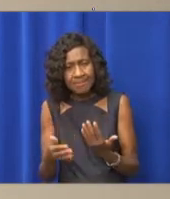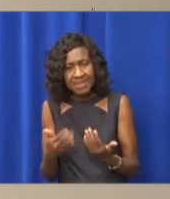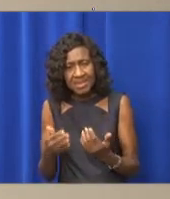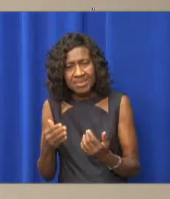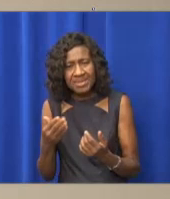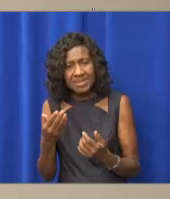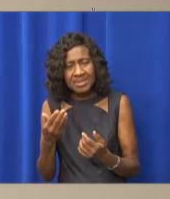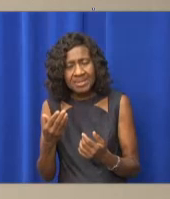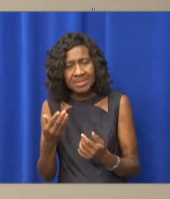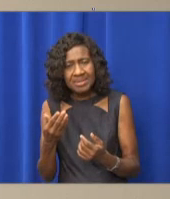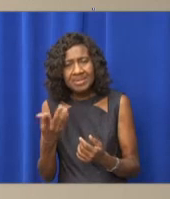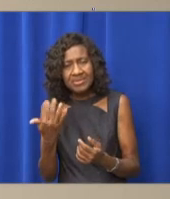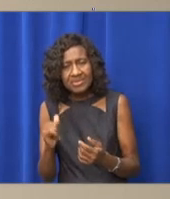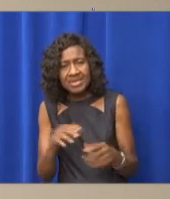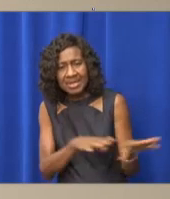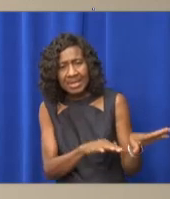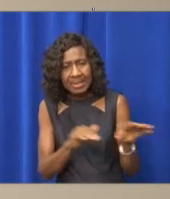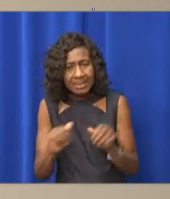at the district clinics.